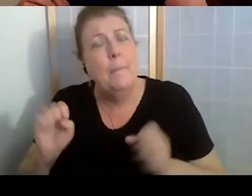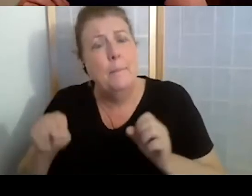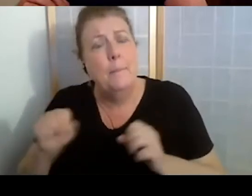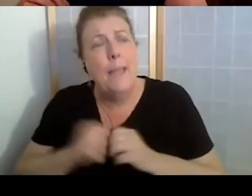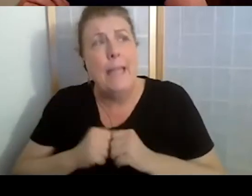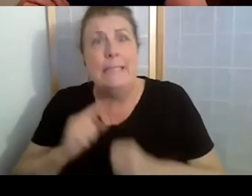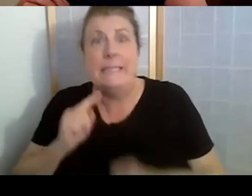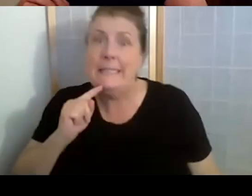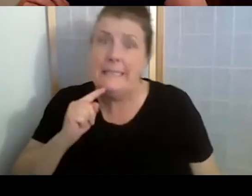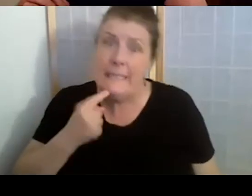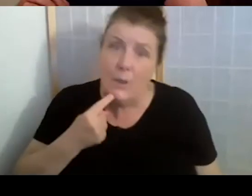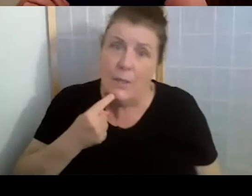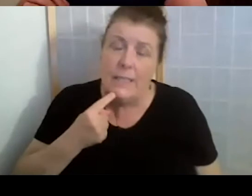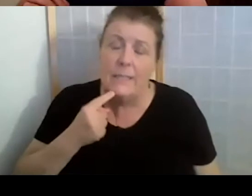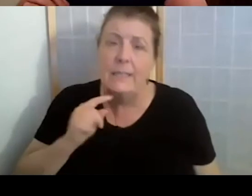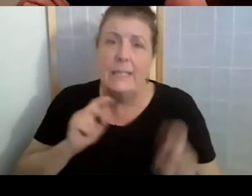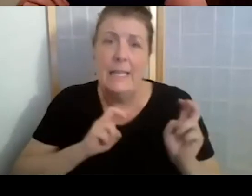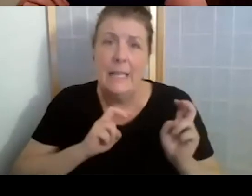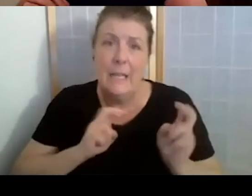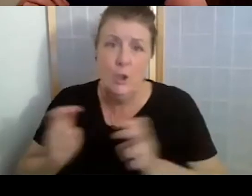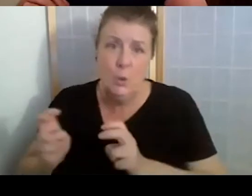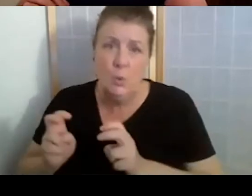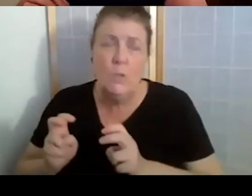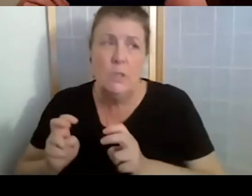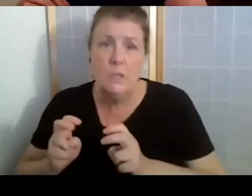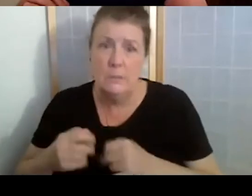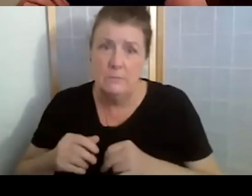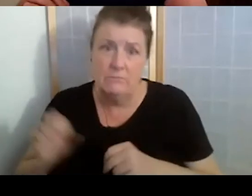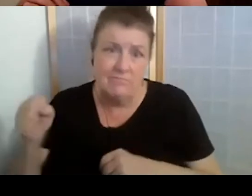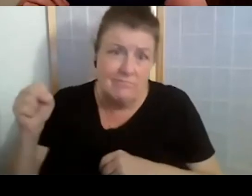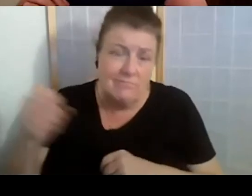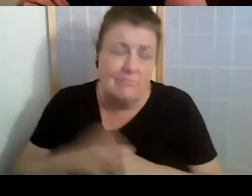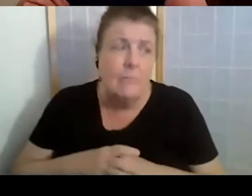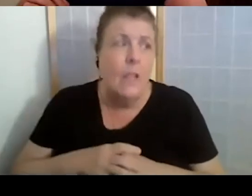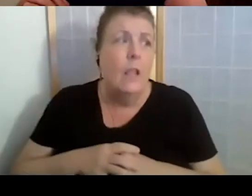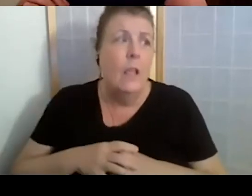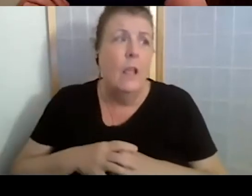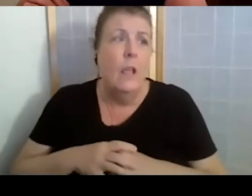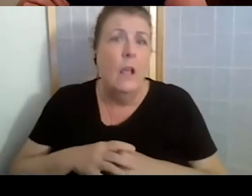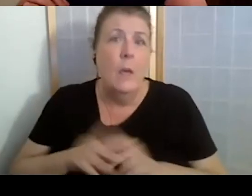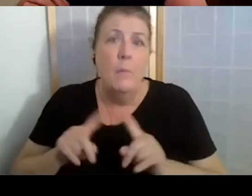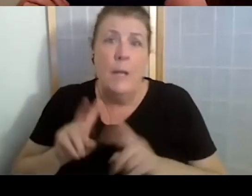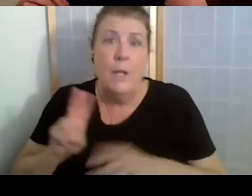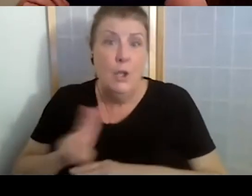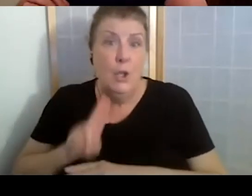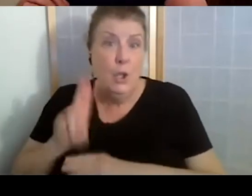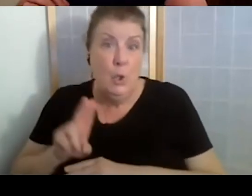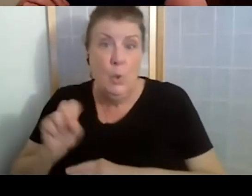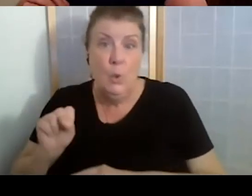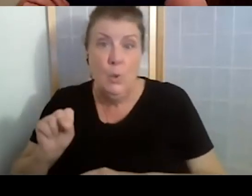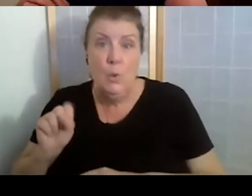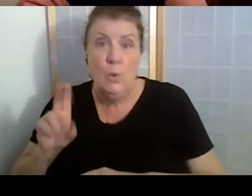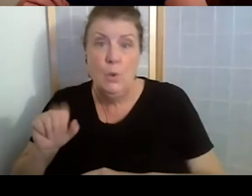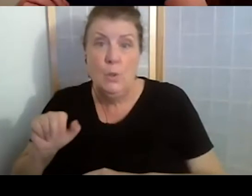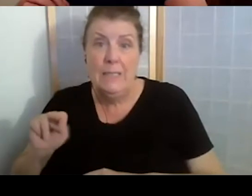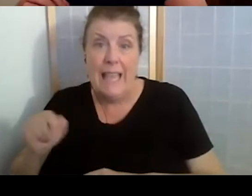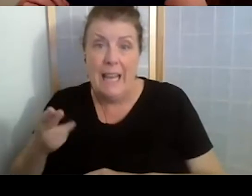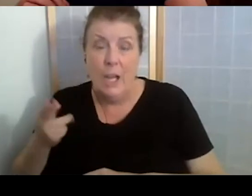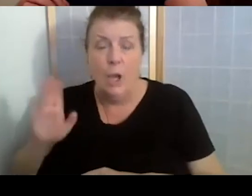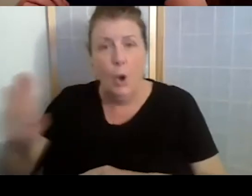issues, that to me is one of the, you know, to get in there and to use Susannah's word, wrestle with that stuff and